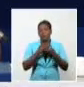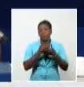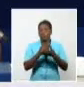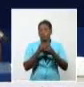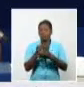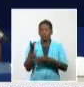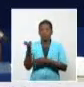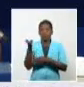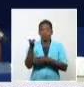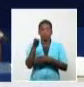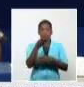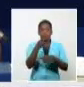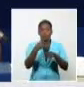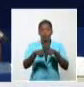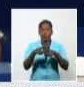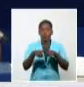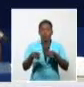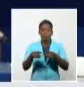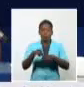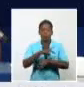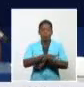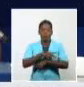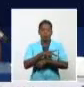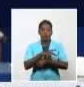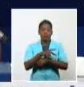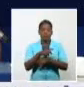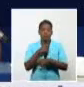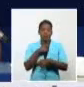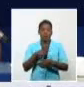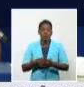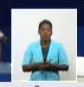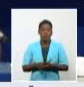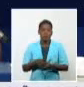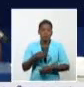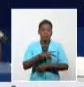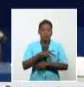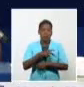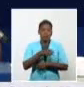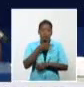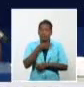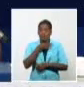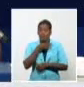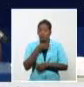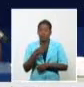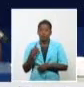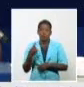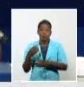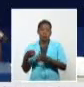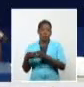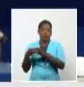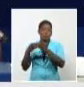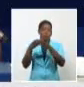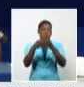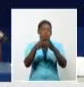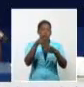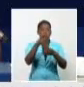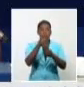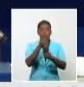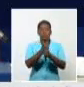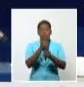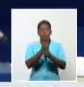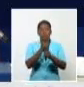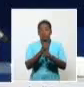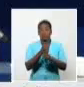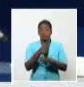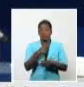one goes, this is something that should be considered. I was leading the mission in Angola for 3 years. That's why I